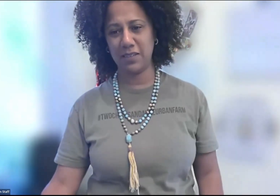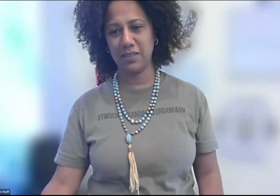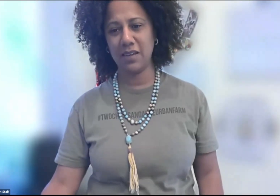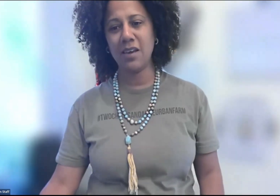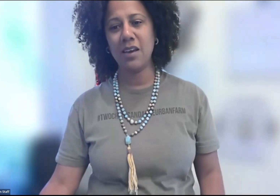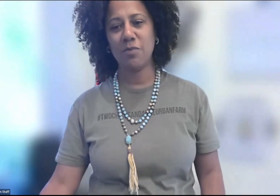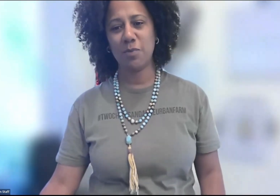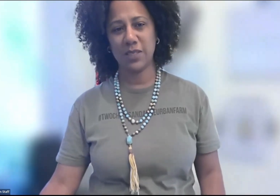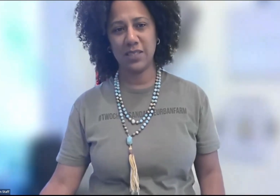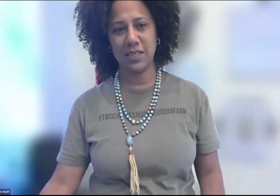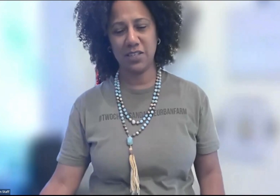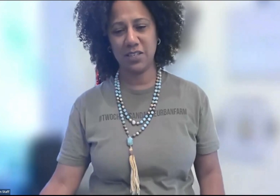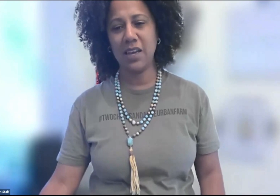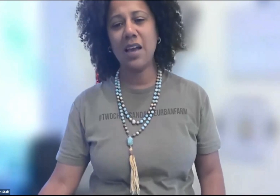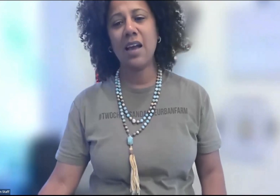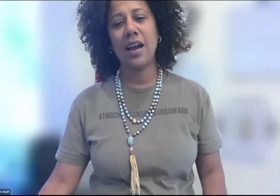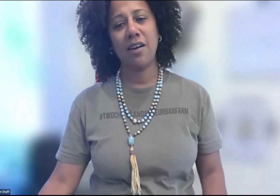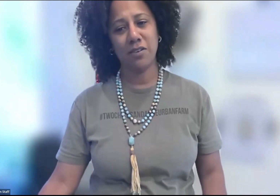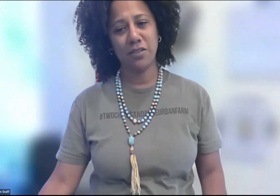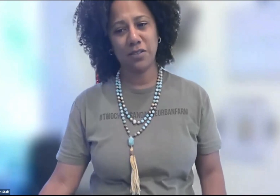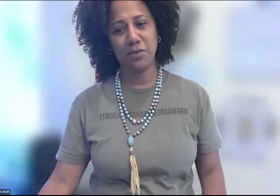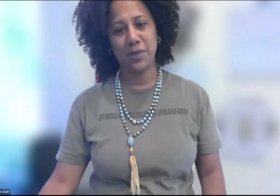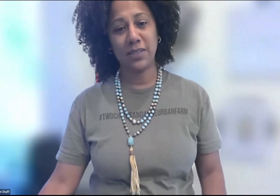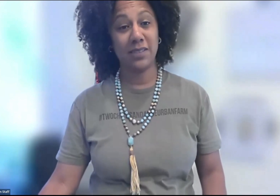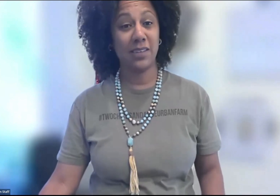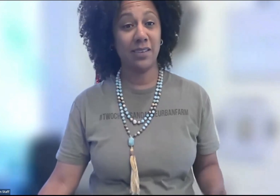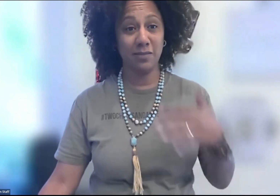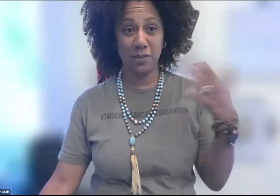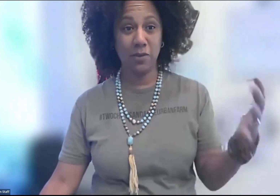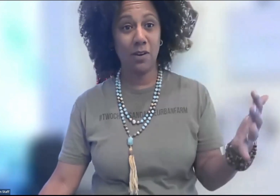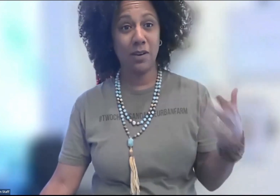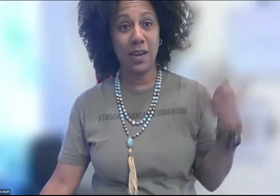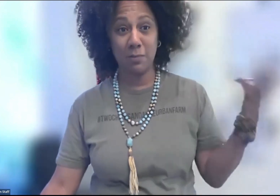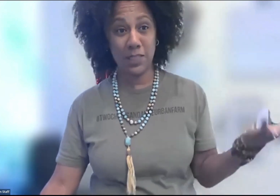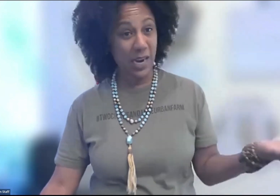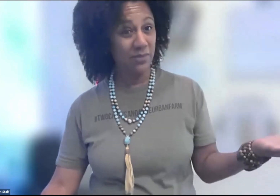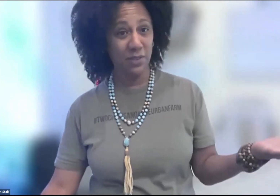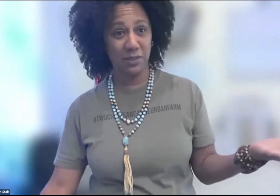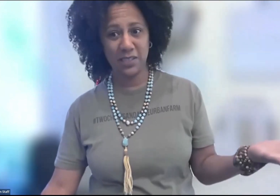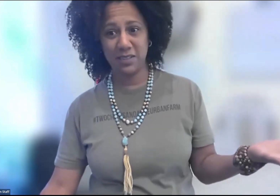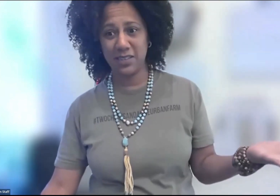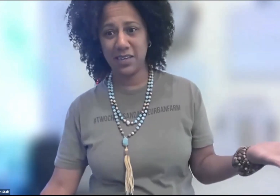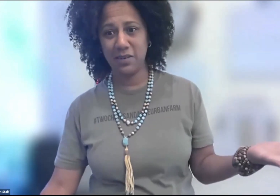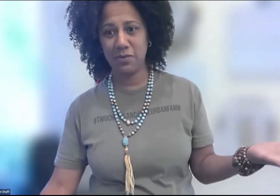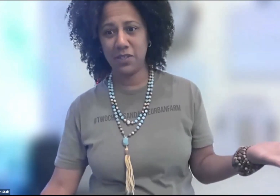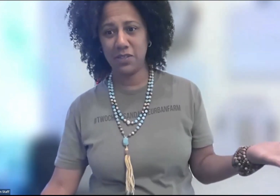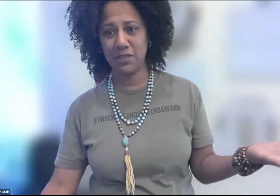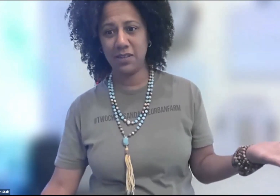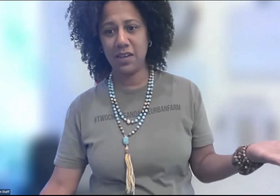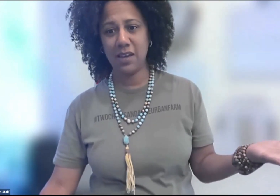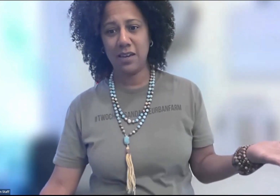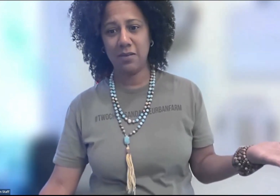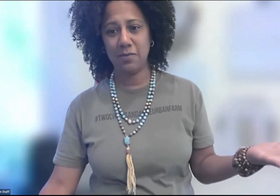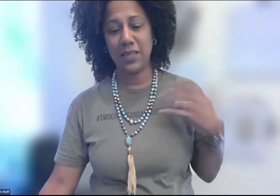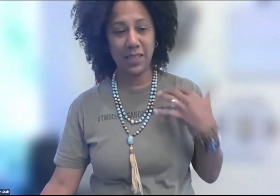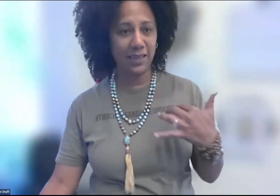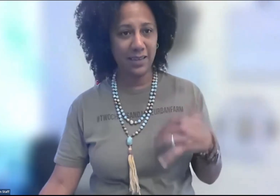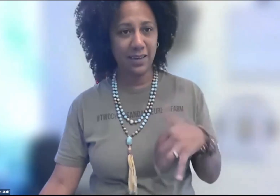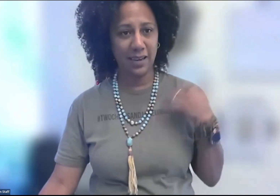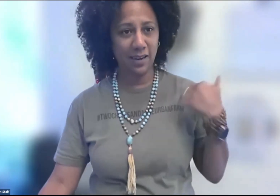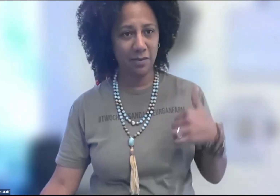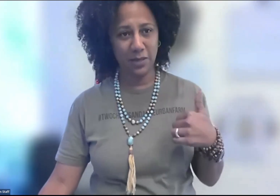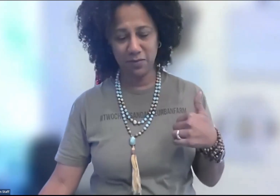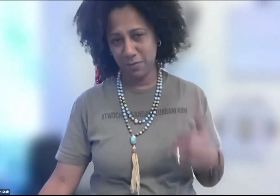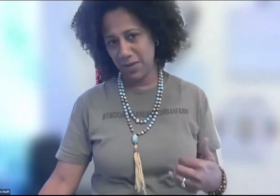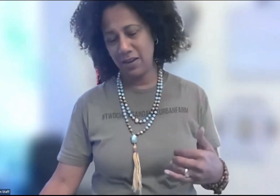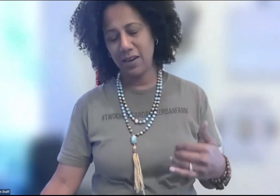of days of presentation. I also want to tell you all how much I've learned here today, which is enlightening